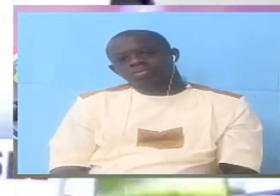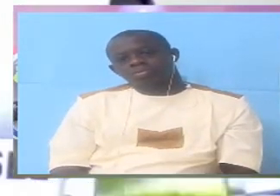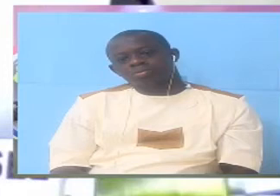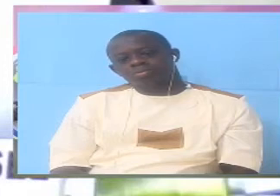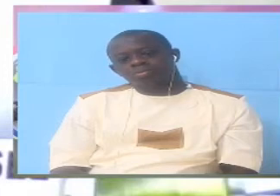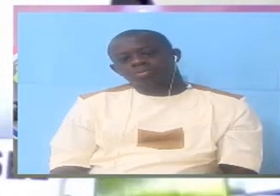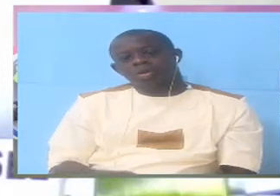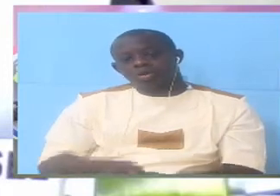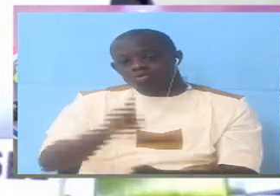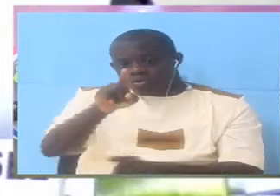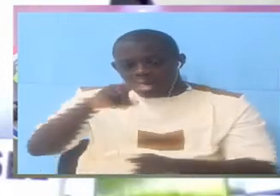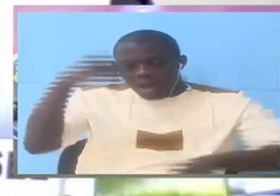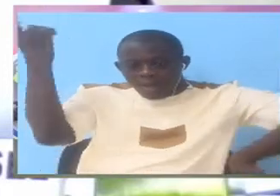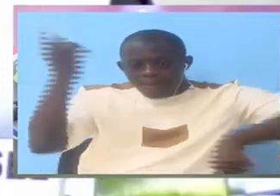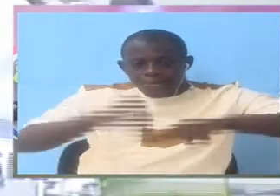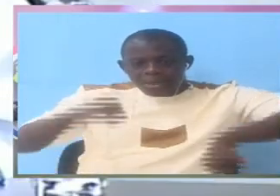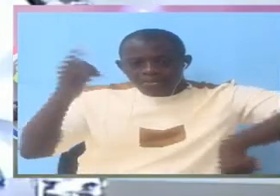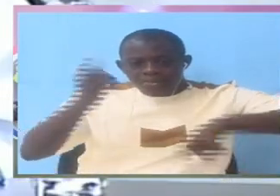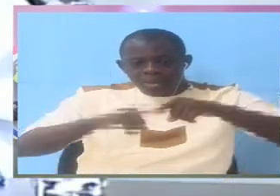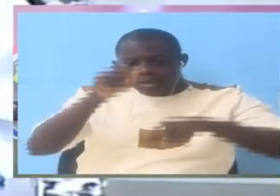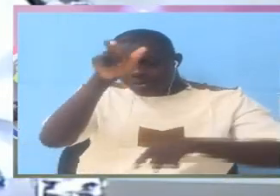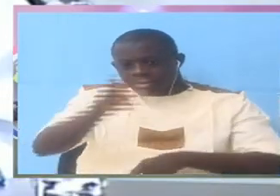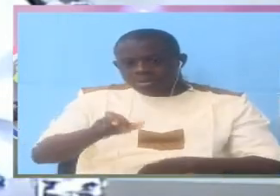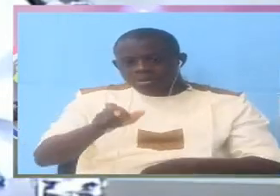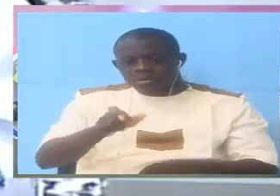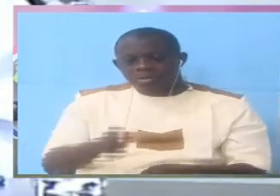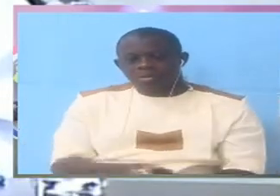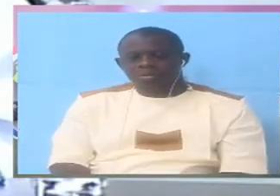Did you beat anybody?